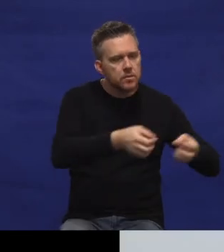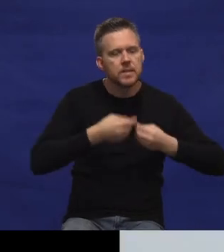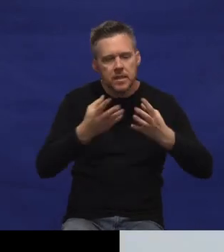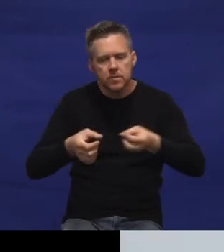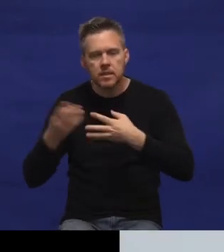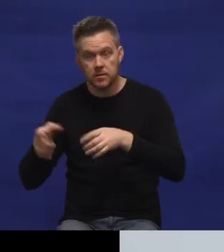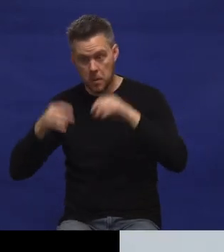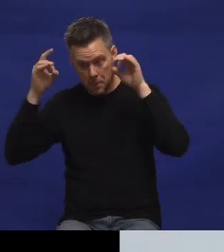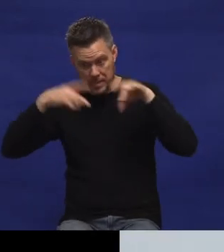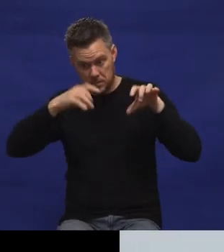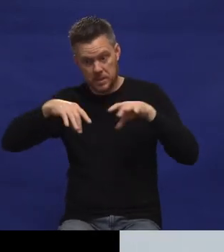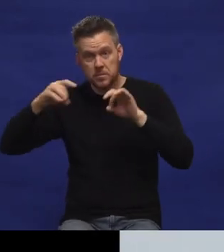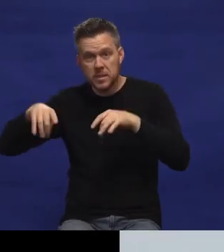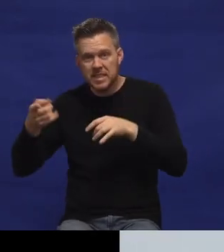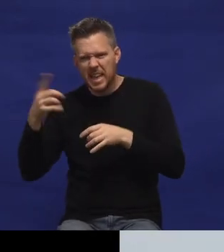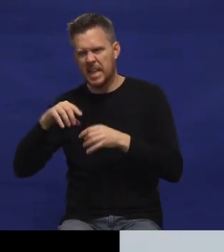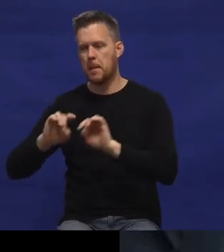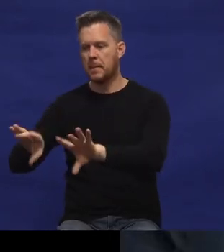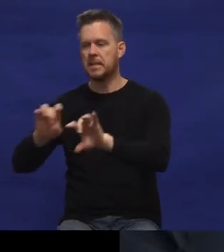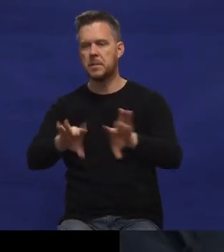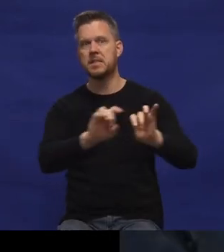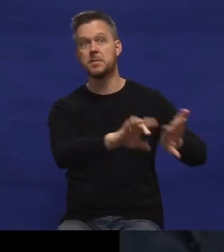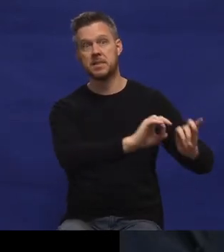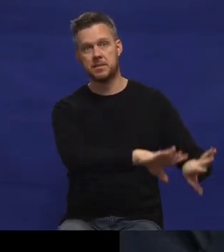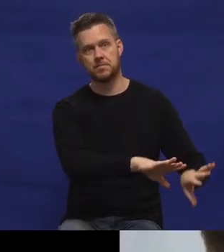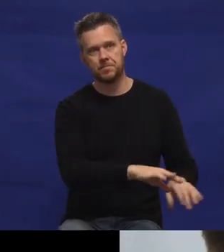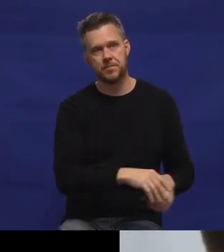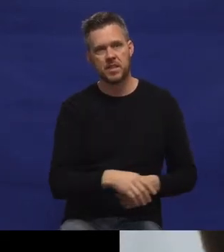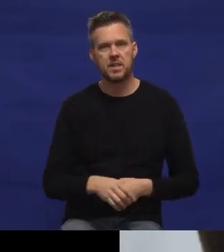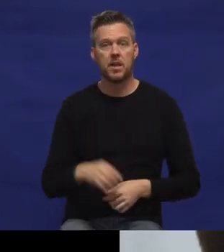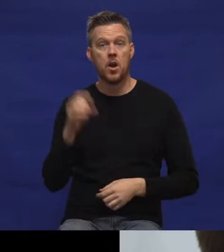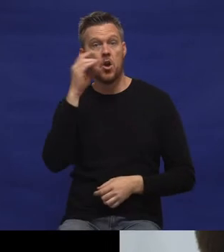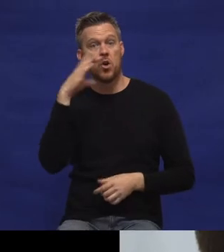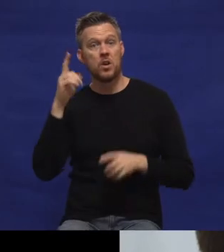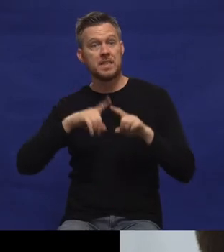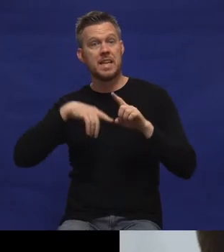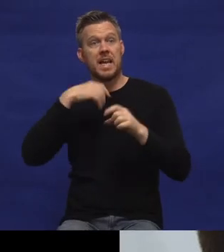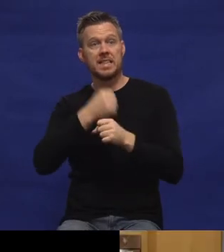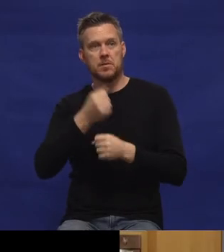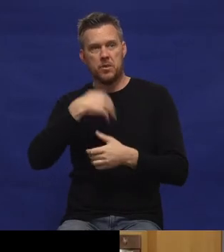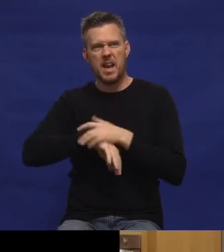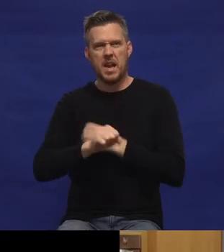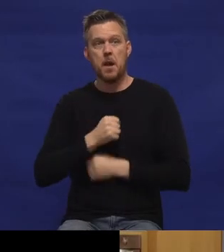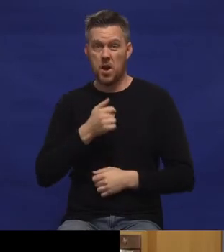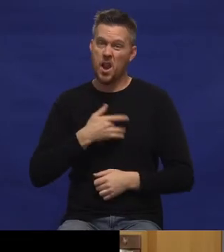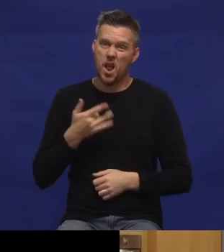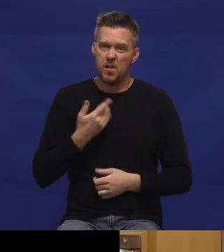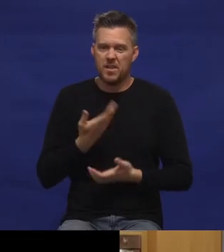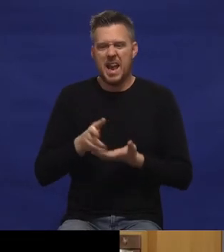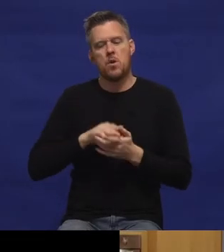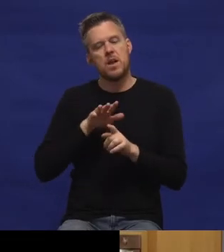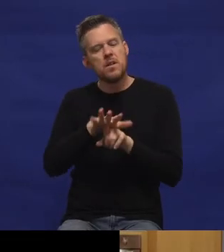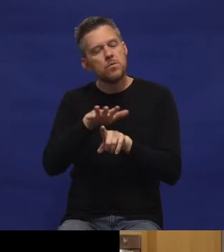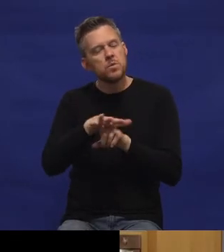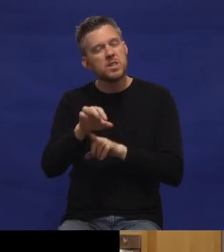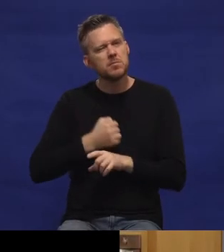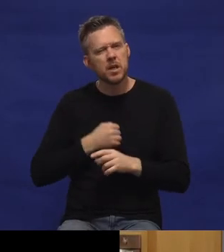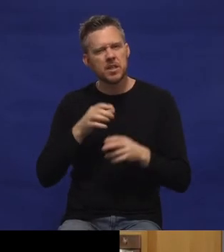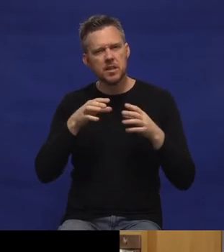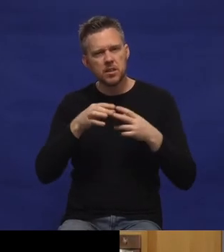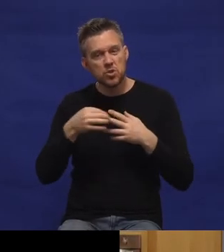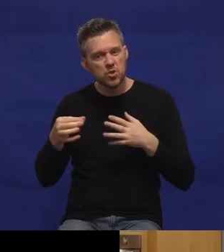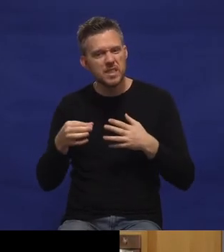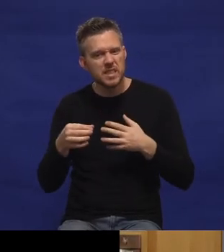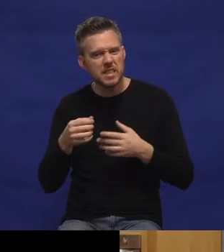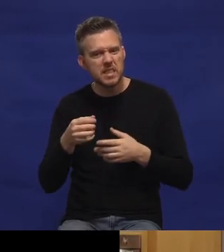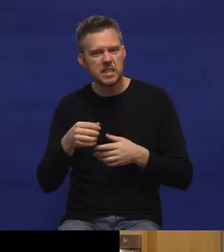blessed, but equally I want them to be known as blessers. Christ's example in my life and how it influences my choice